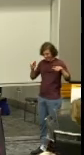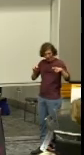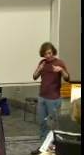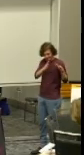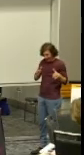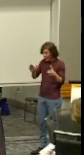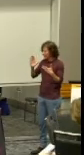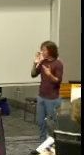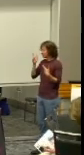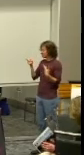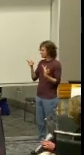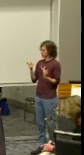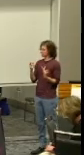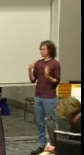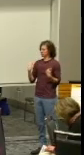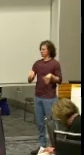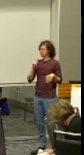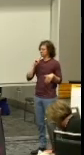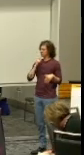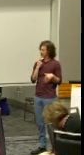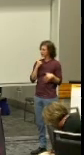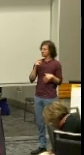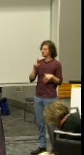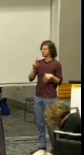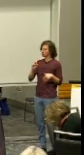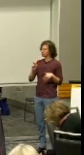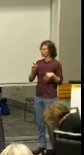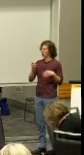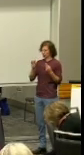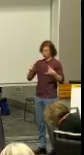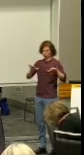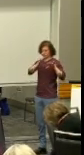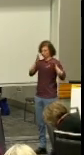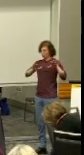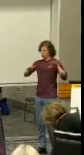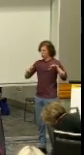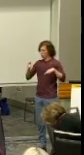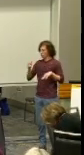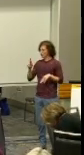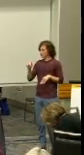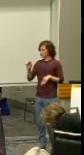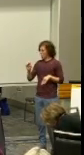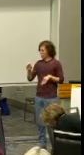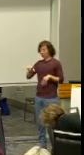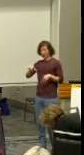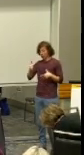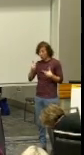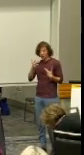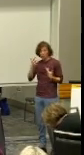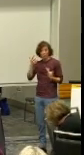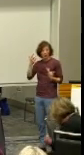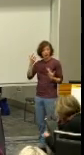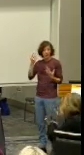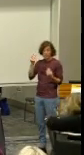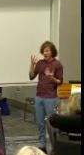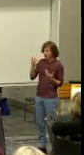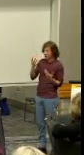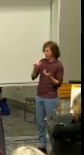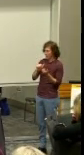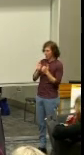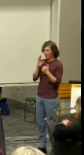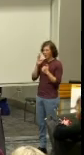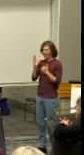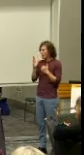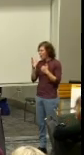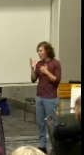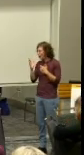regrading. Was there other discussions around how that community extends into the site itself? Because I saw there was like quite a bit of parking.